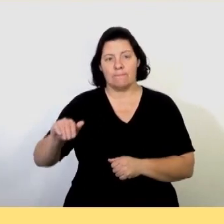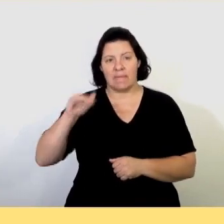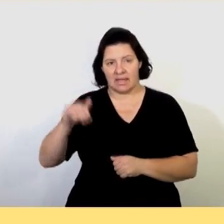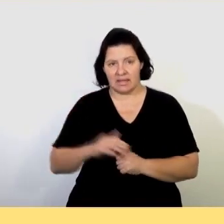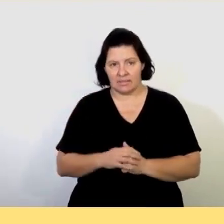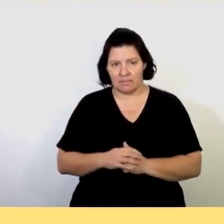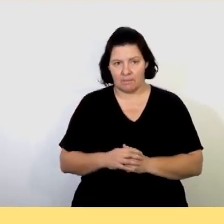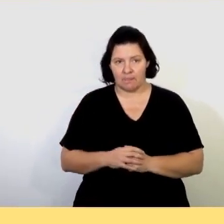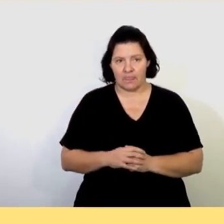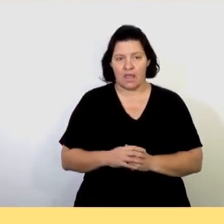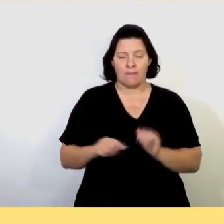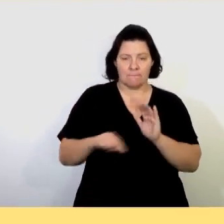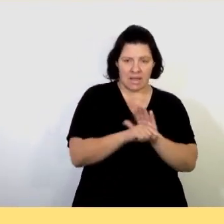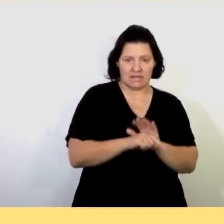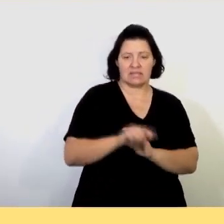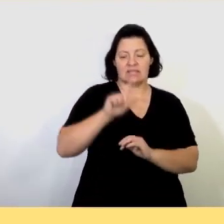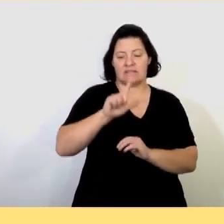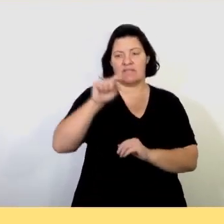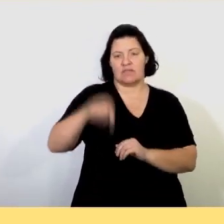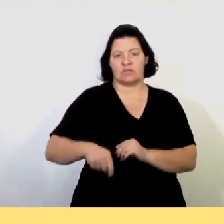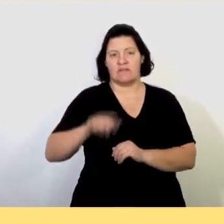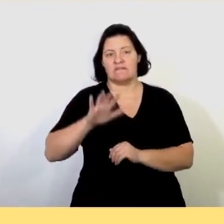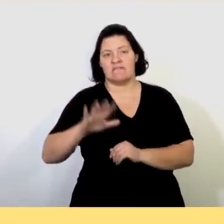your bank. So minus